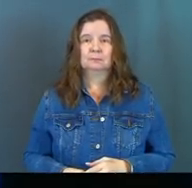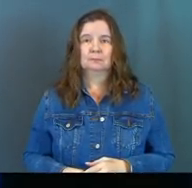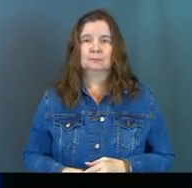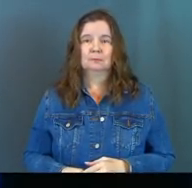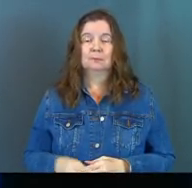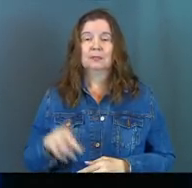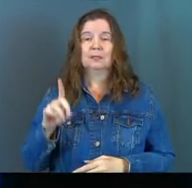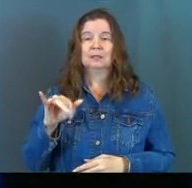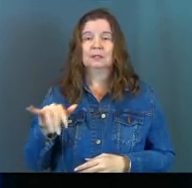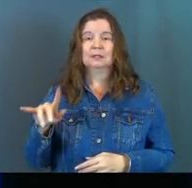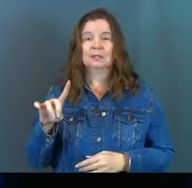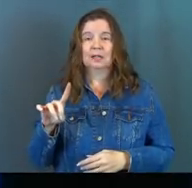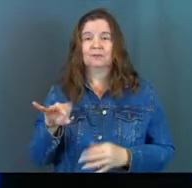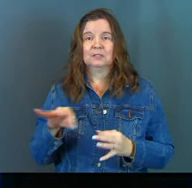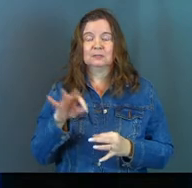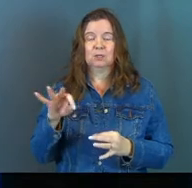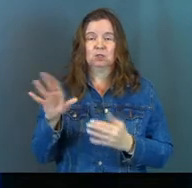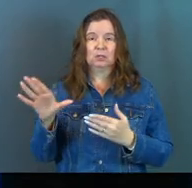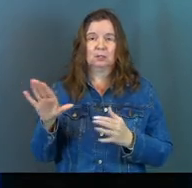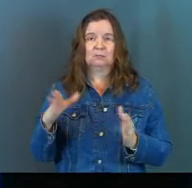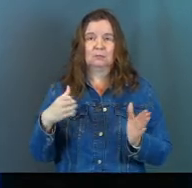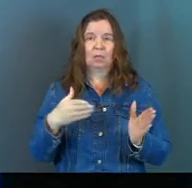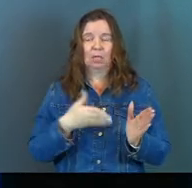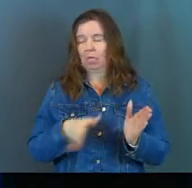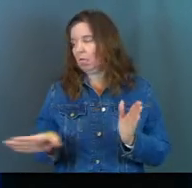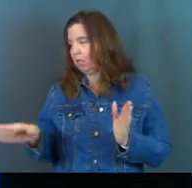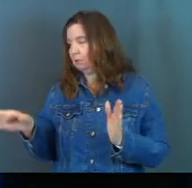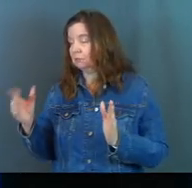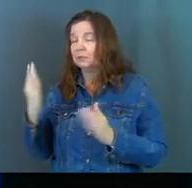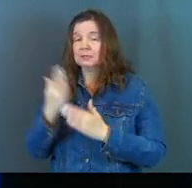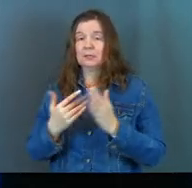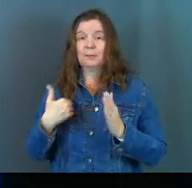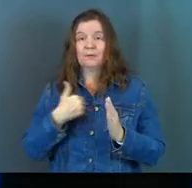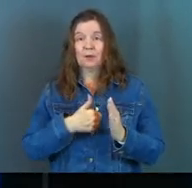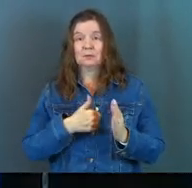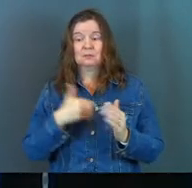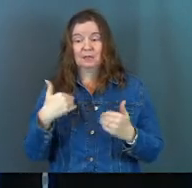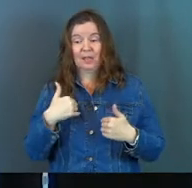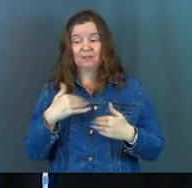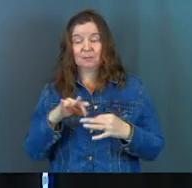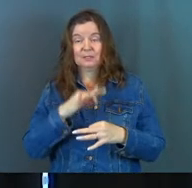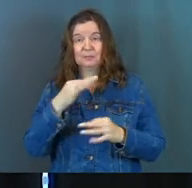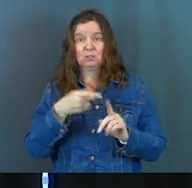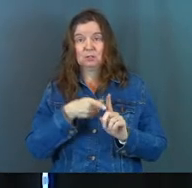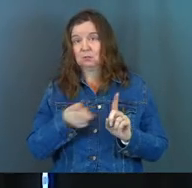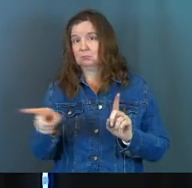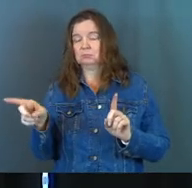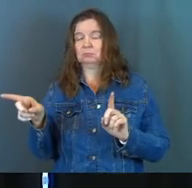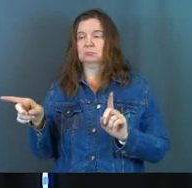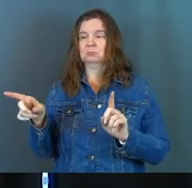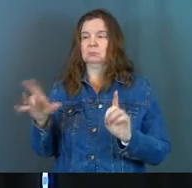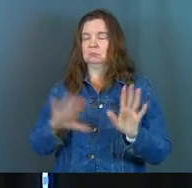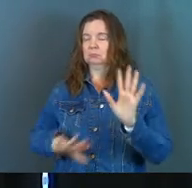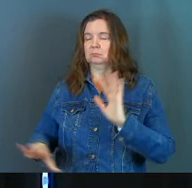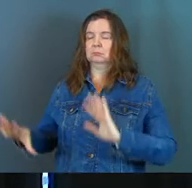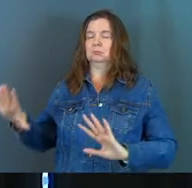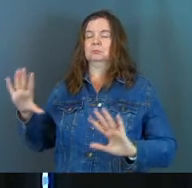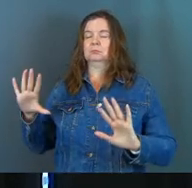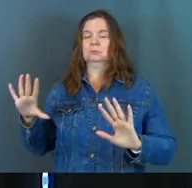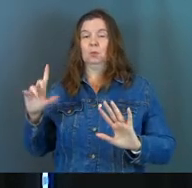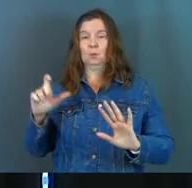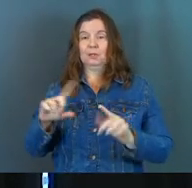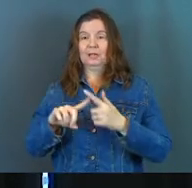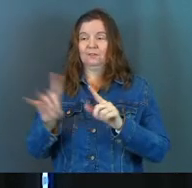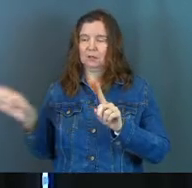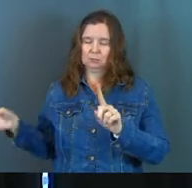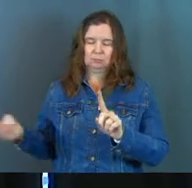David is spiritually derailed. Some of us have been spiritually derailed, and we